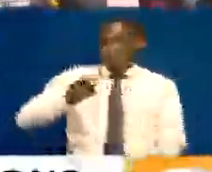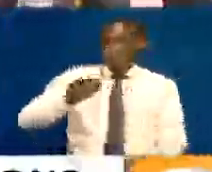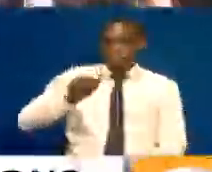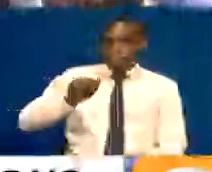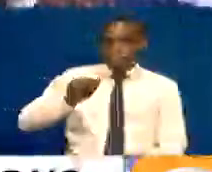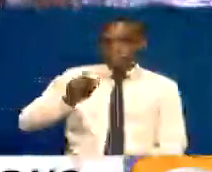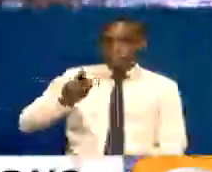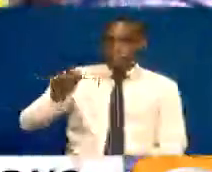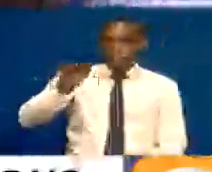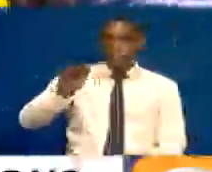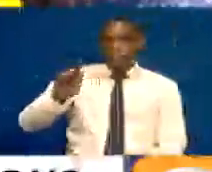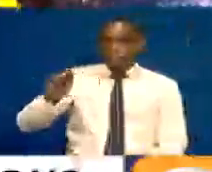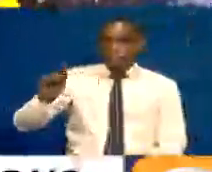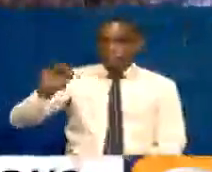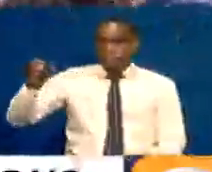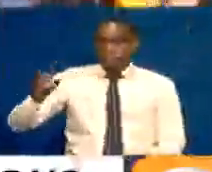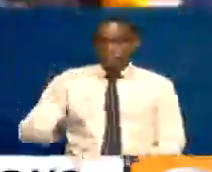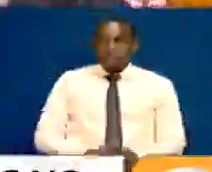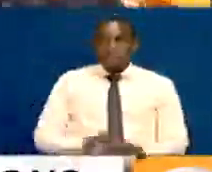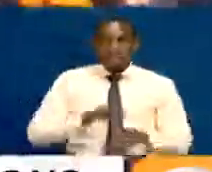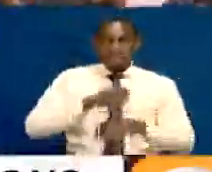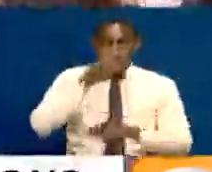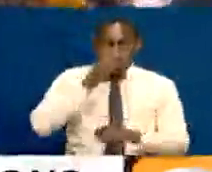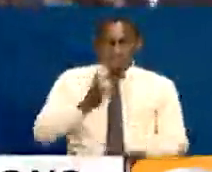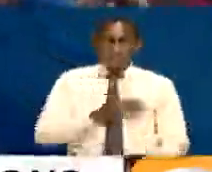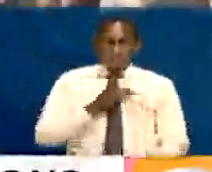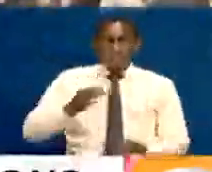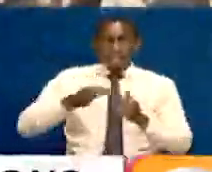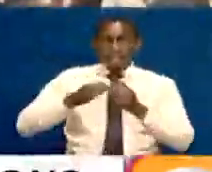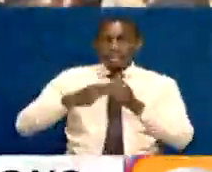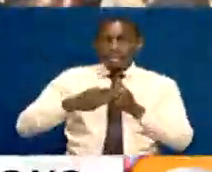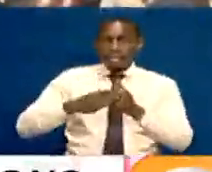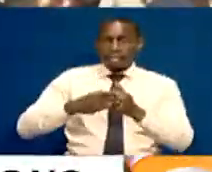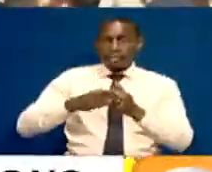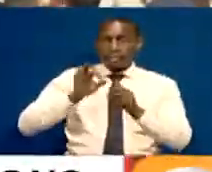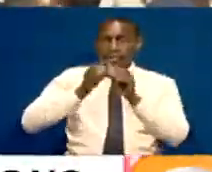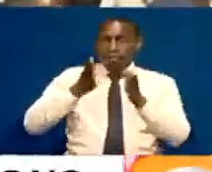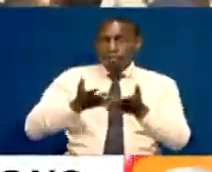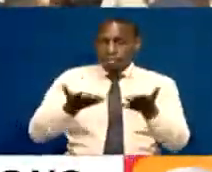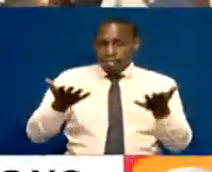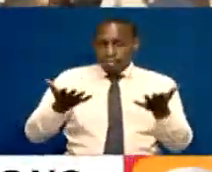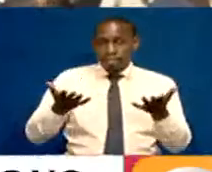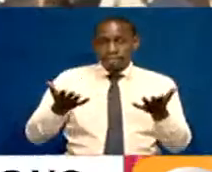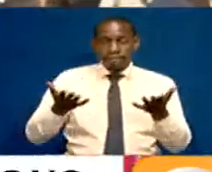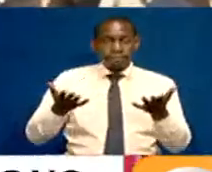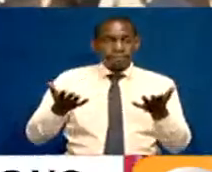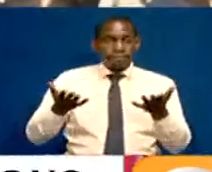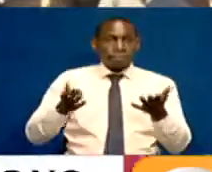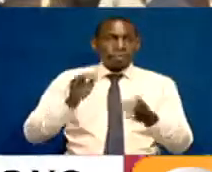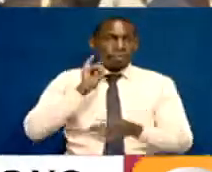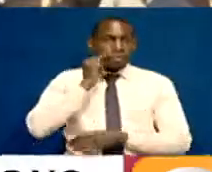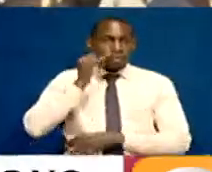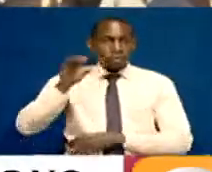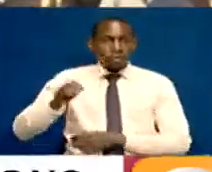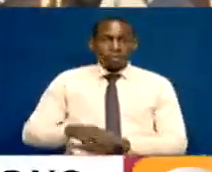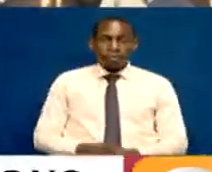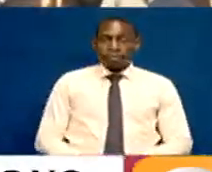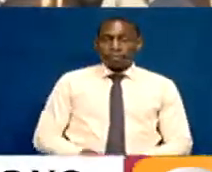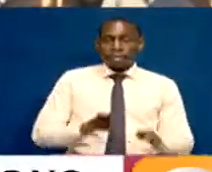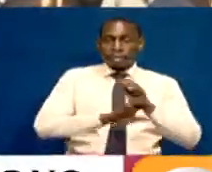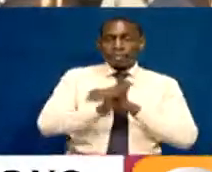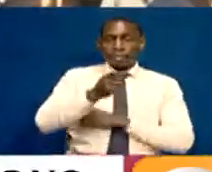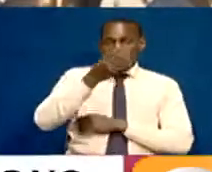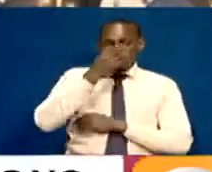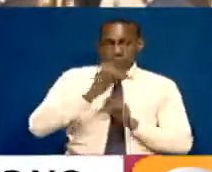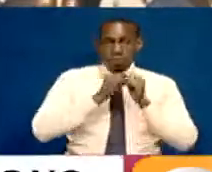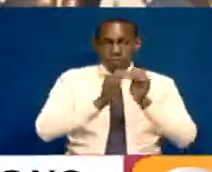County. As he endeared himself to the over 89,000 registered voters in Isiolo County, Deputy President William Ruto and